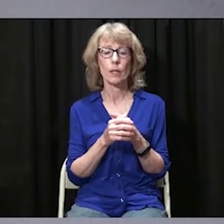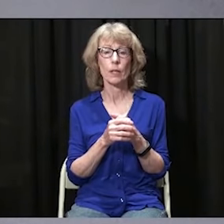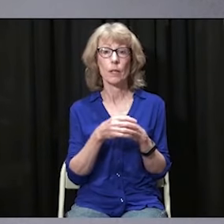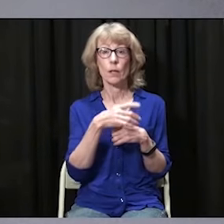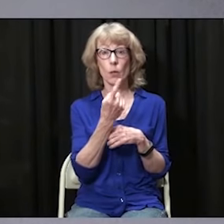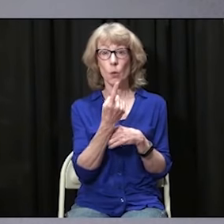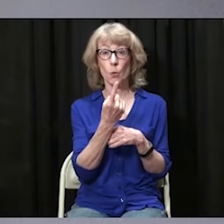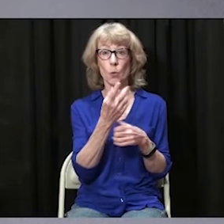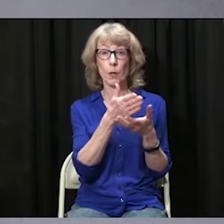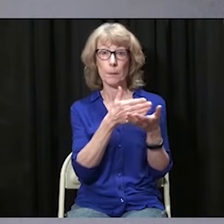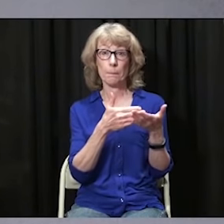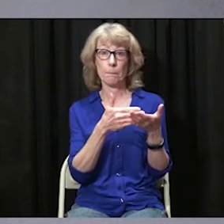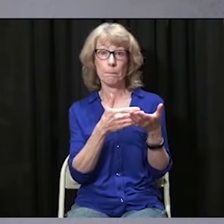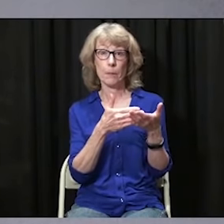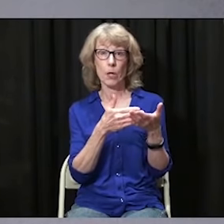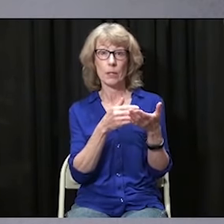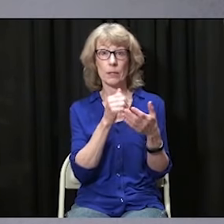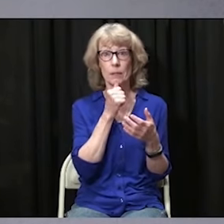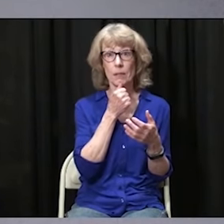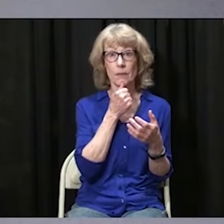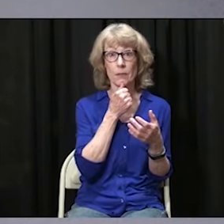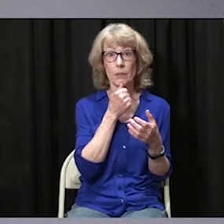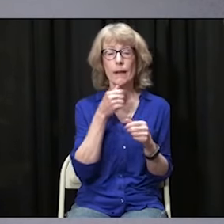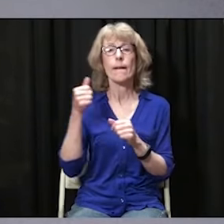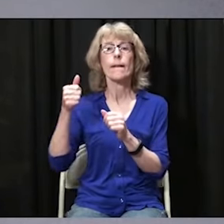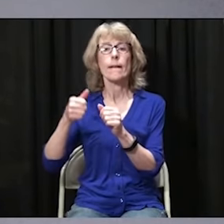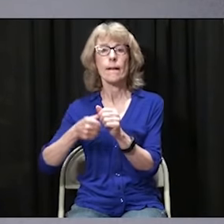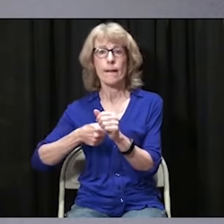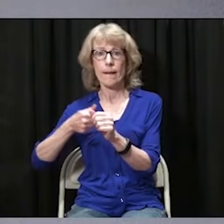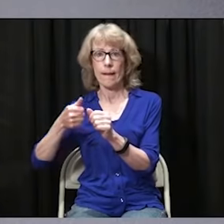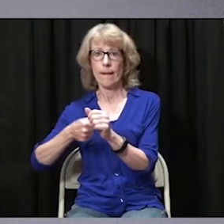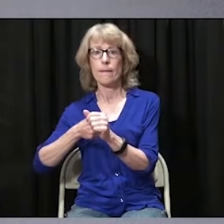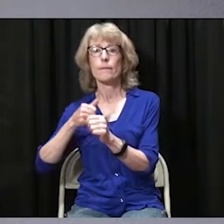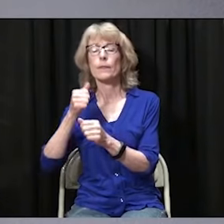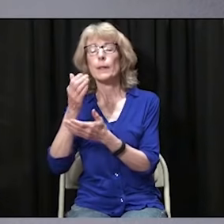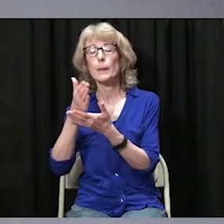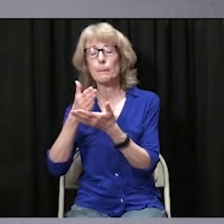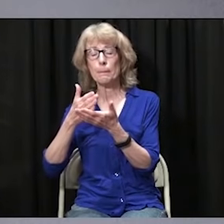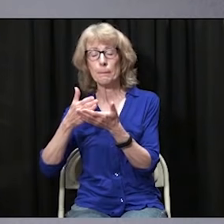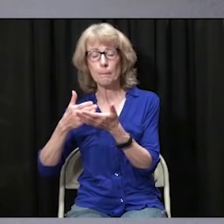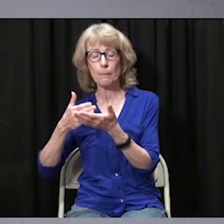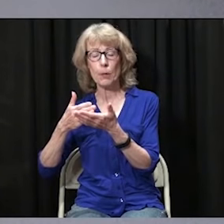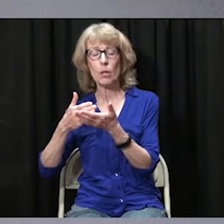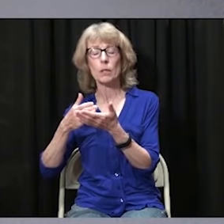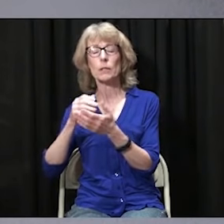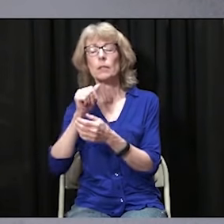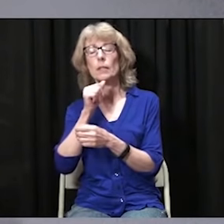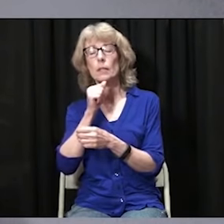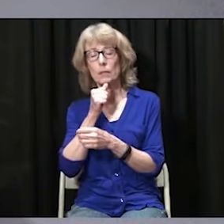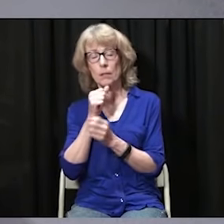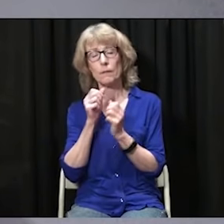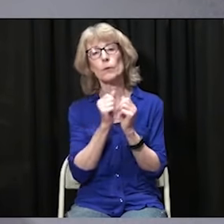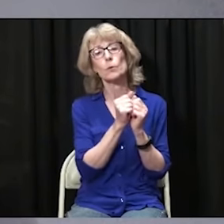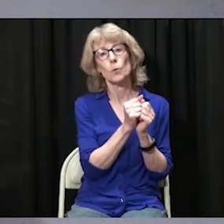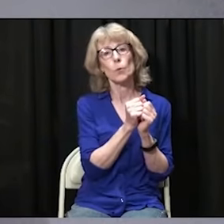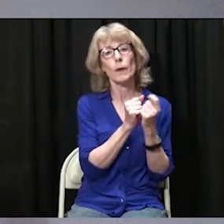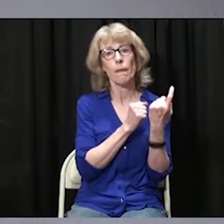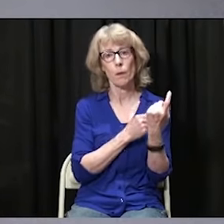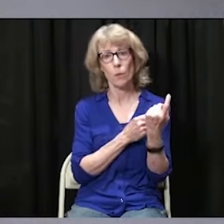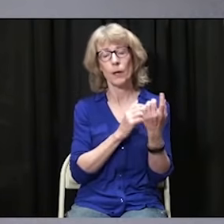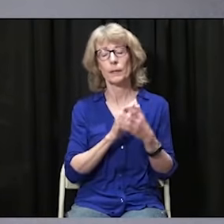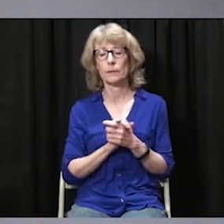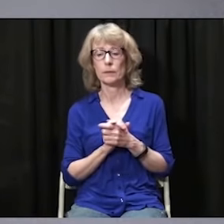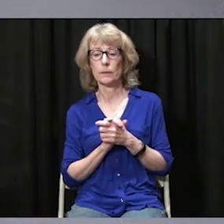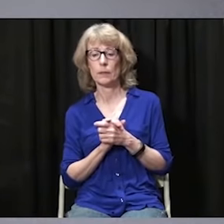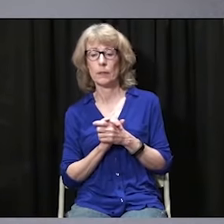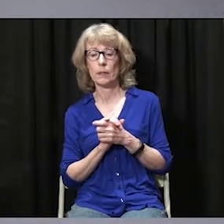suffers, every part suffers with it. And if one part is